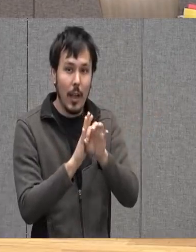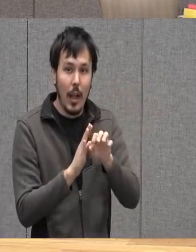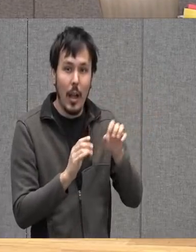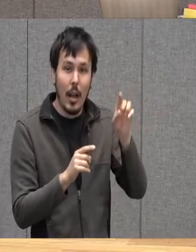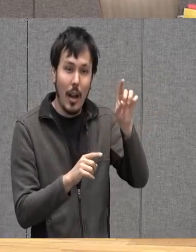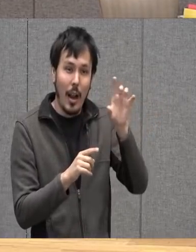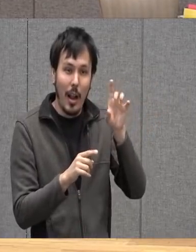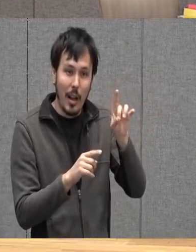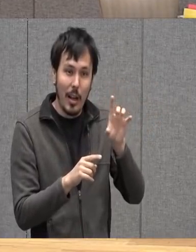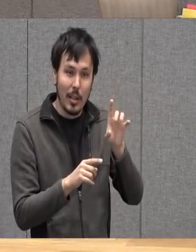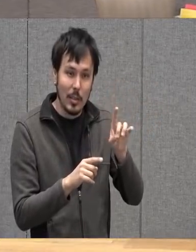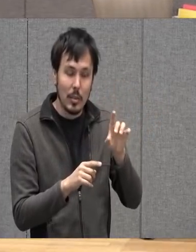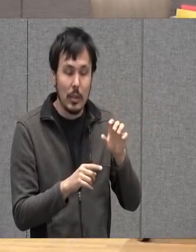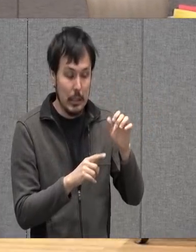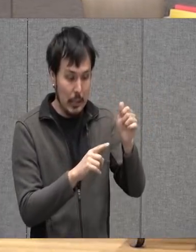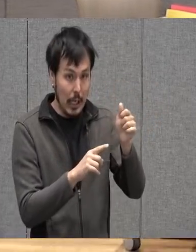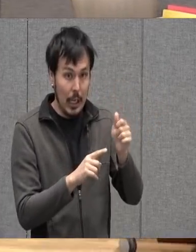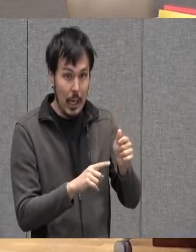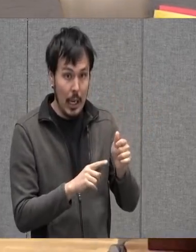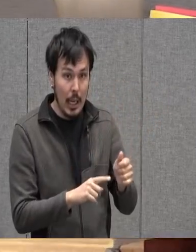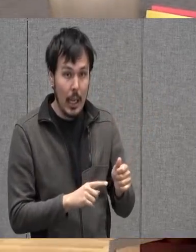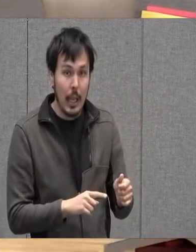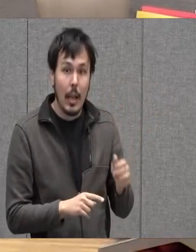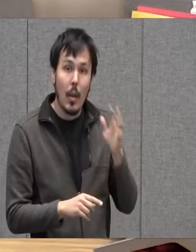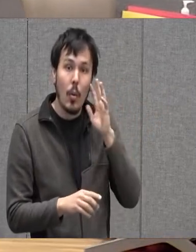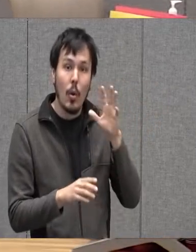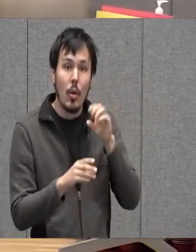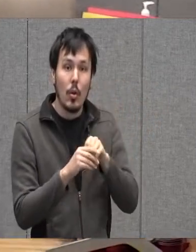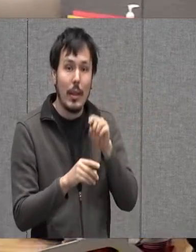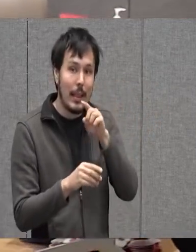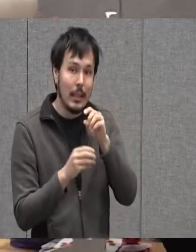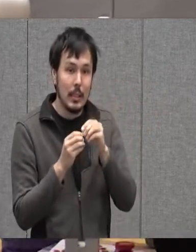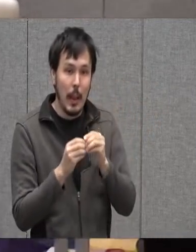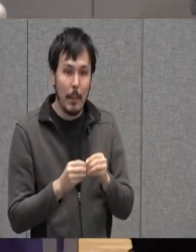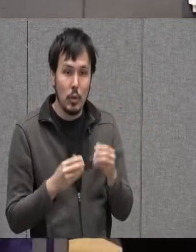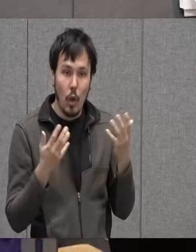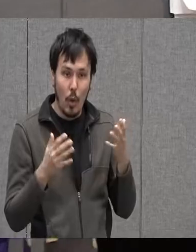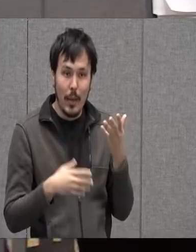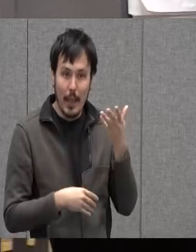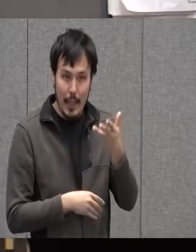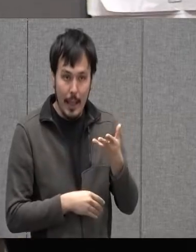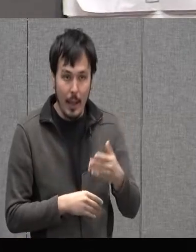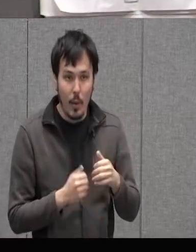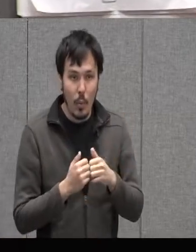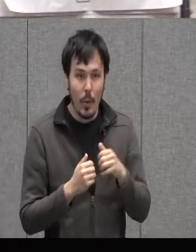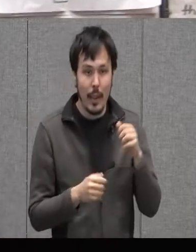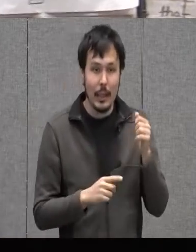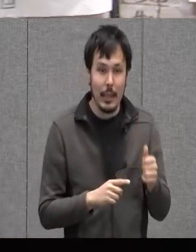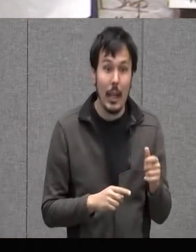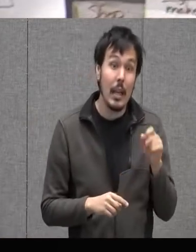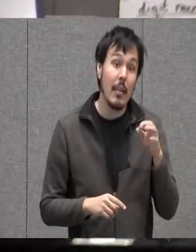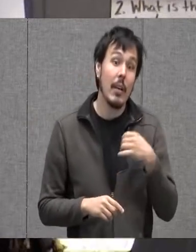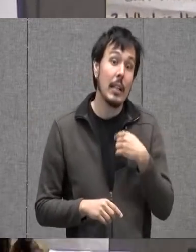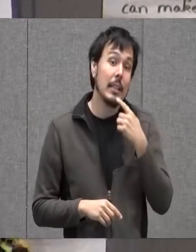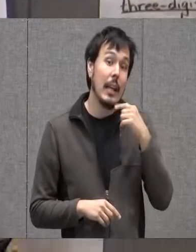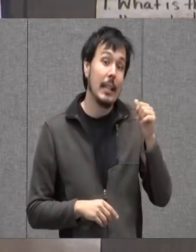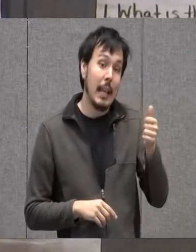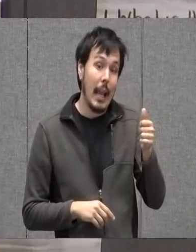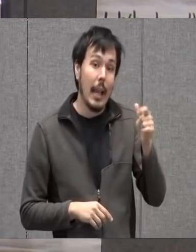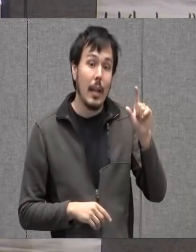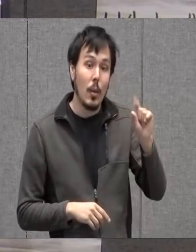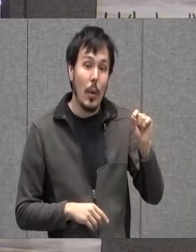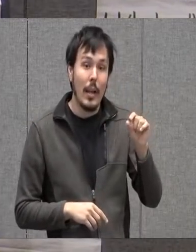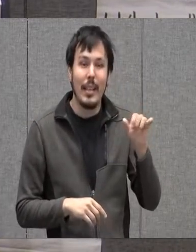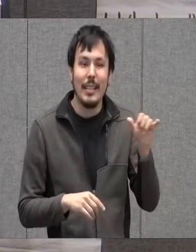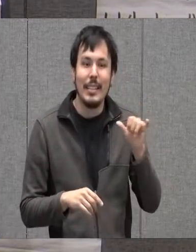count by tens, that means we're just including all of these numbers already in our 10. So if I say 10 and then 20, it's